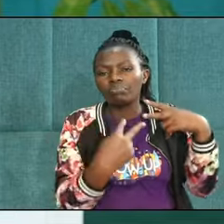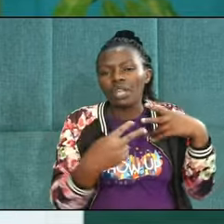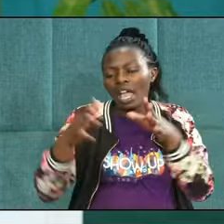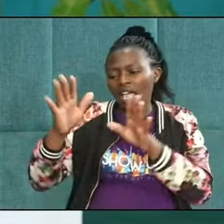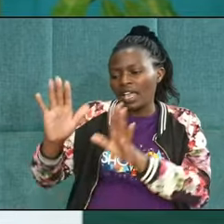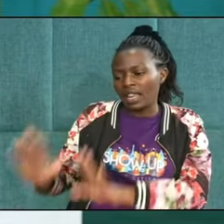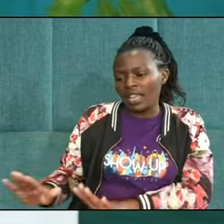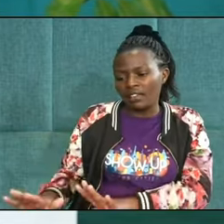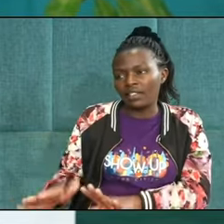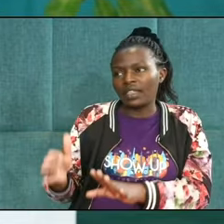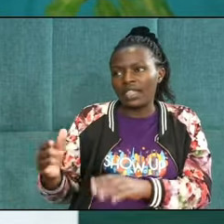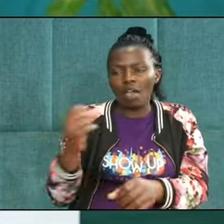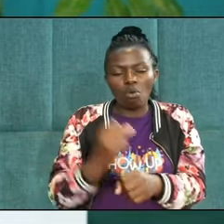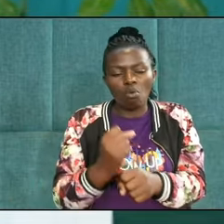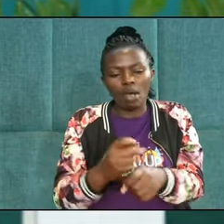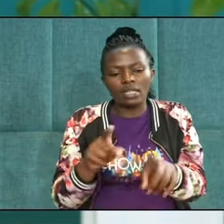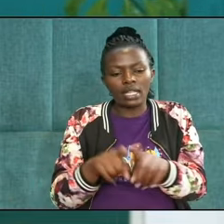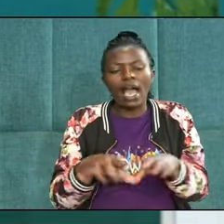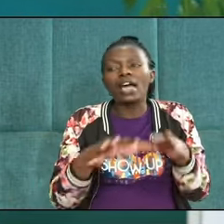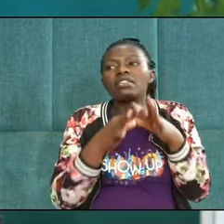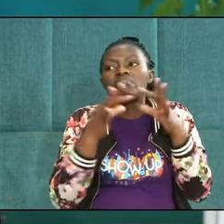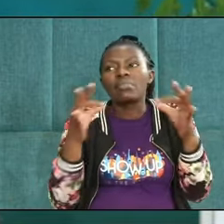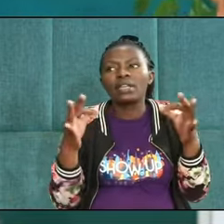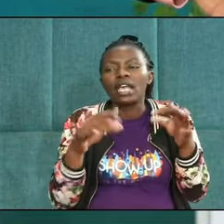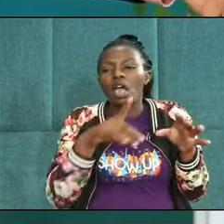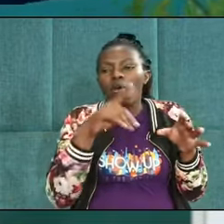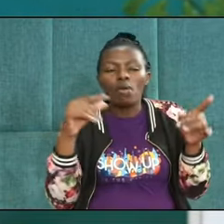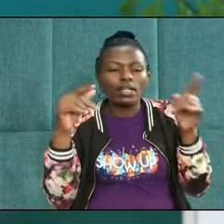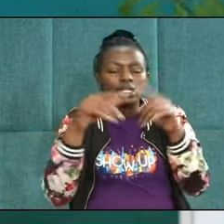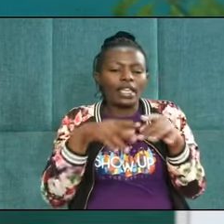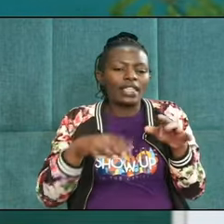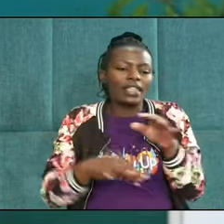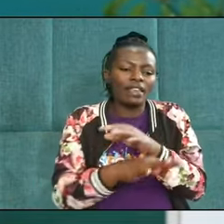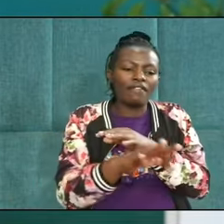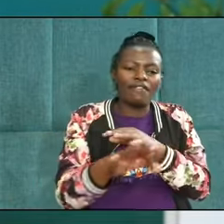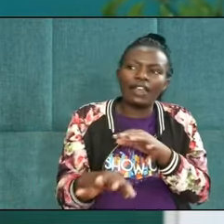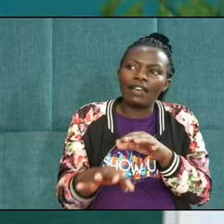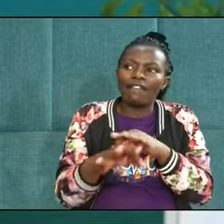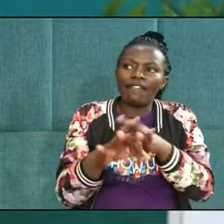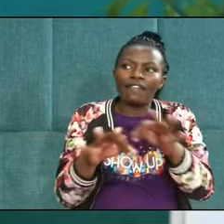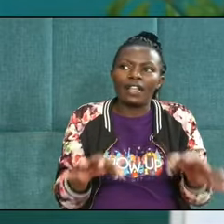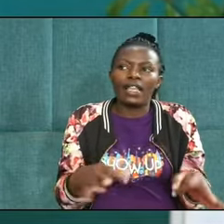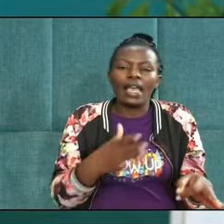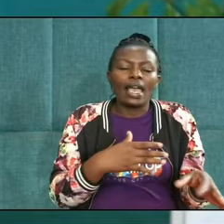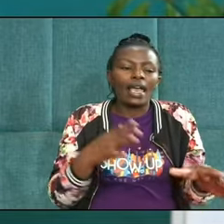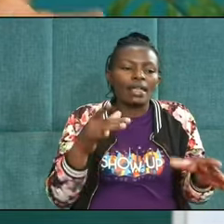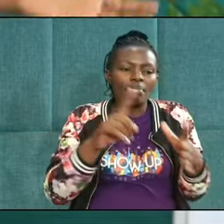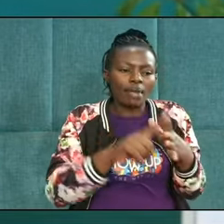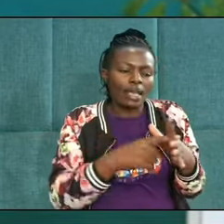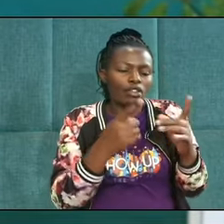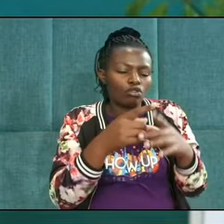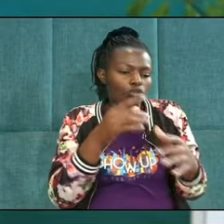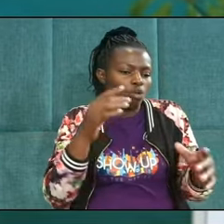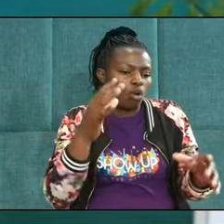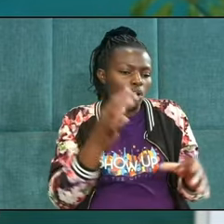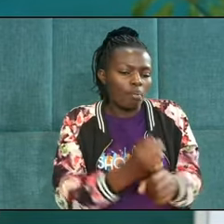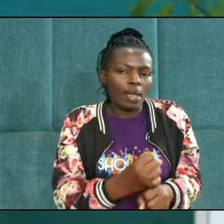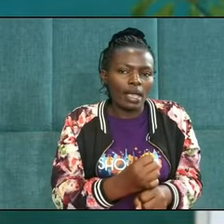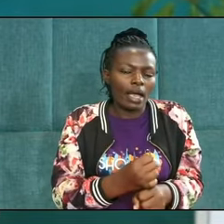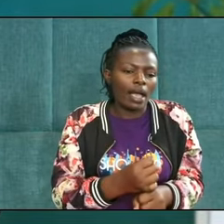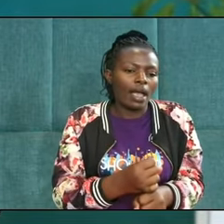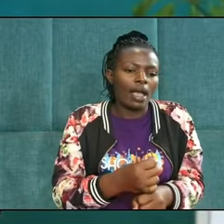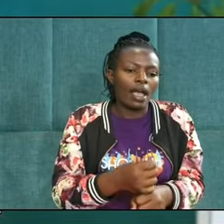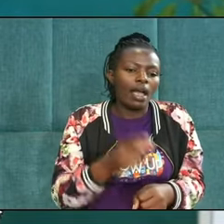works as priests and they went in the field and began to make farms for themselves so that they could have something to